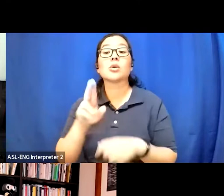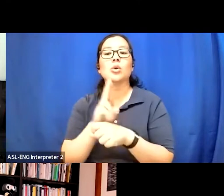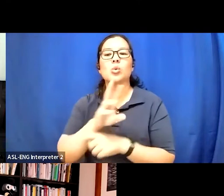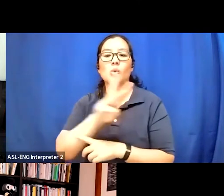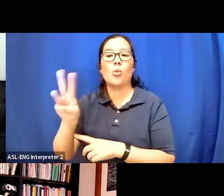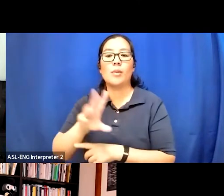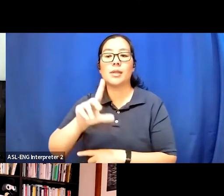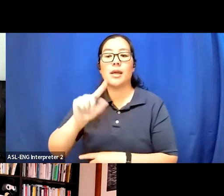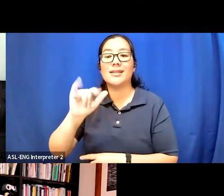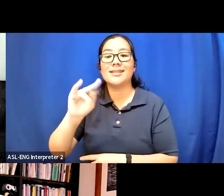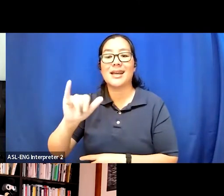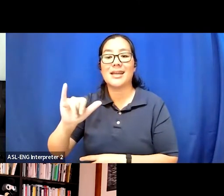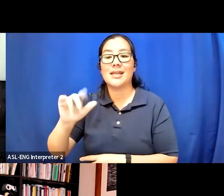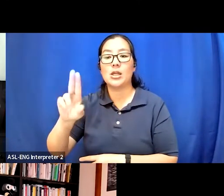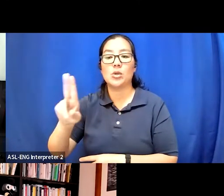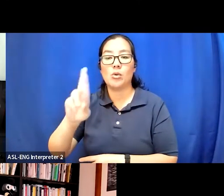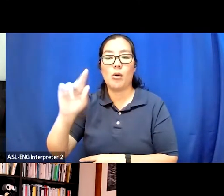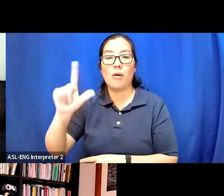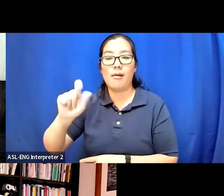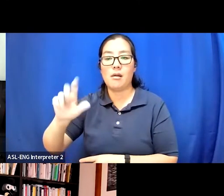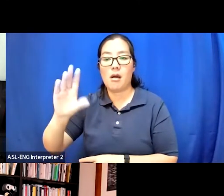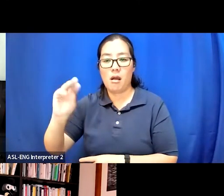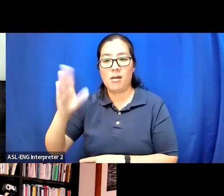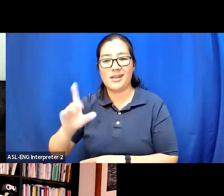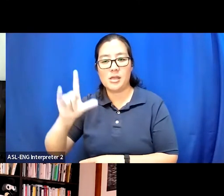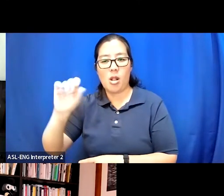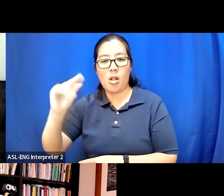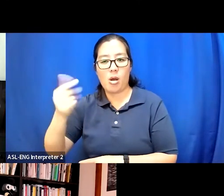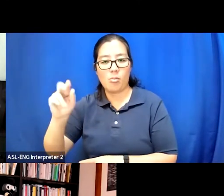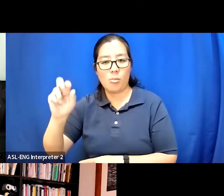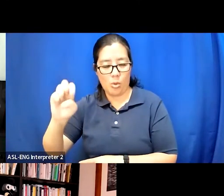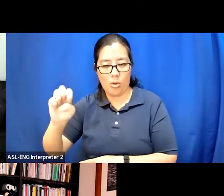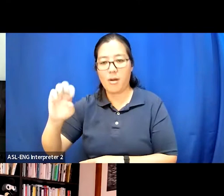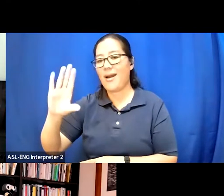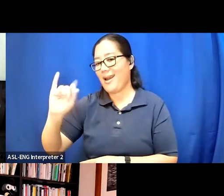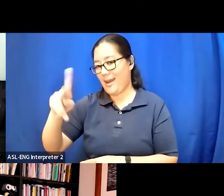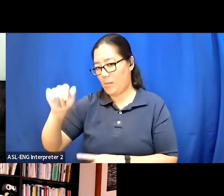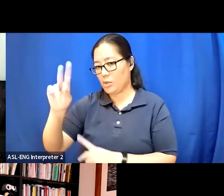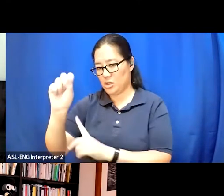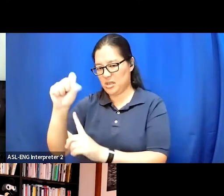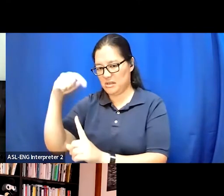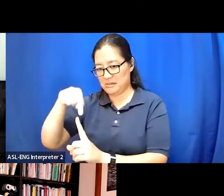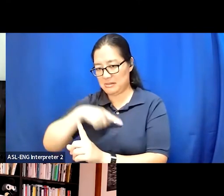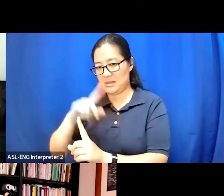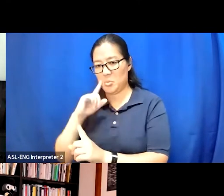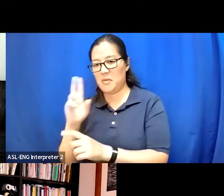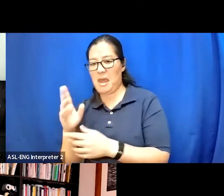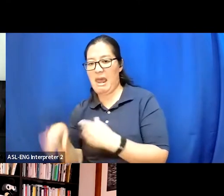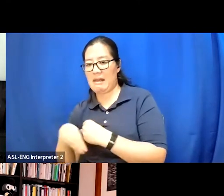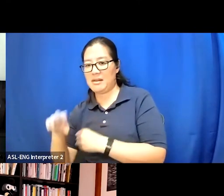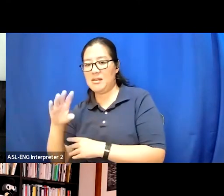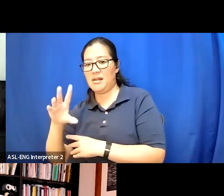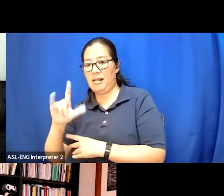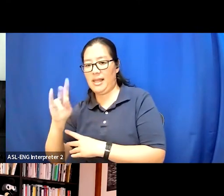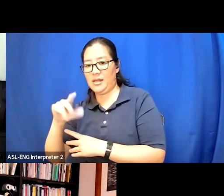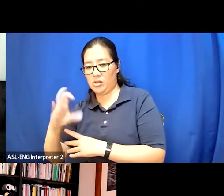tinyurl.com/longmorecaptions. And we've dropped that in the chat for you. We're only going to use the chat function today to share a couple key links with you. We invite